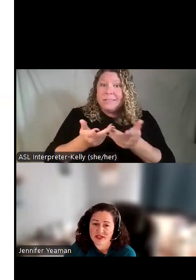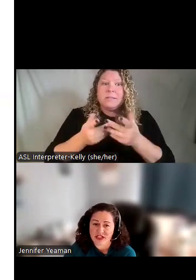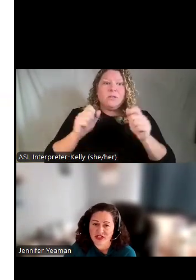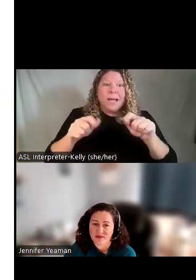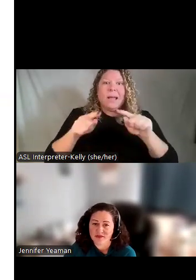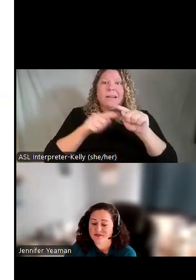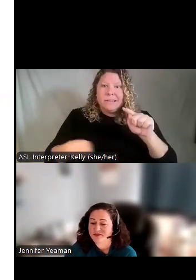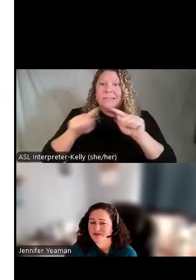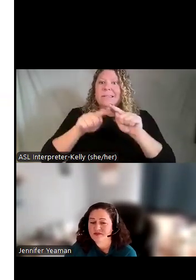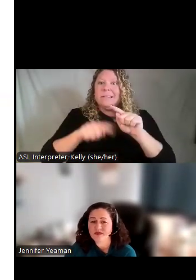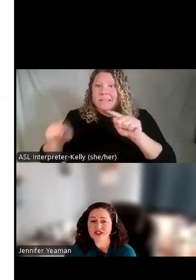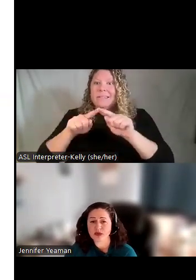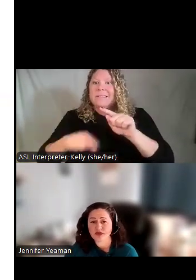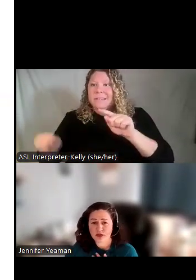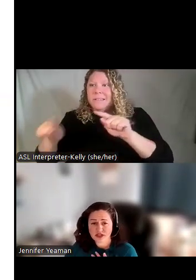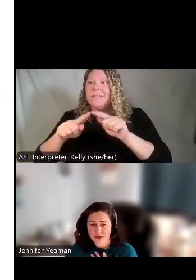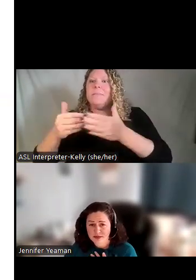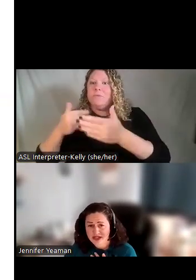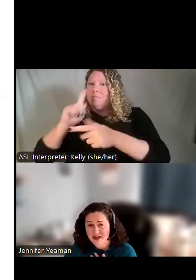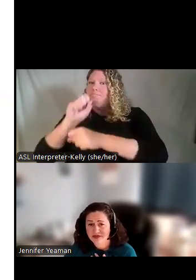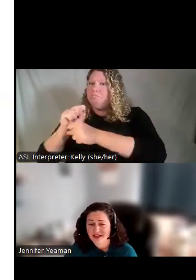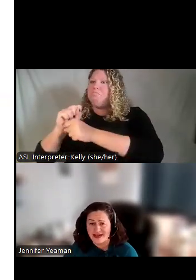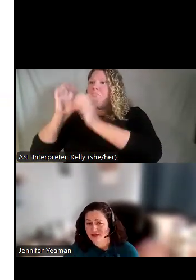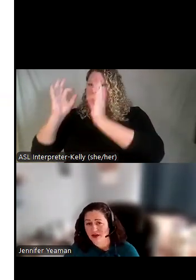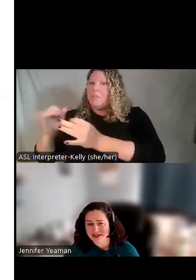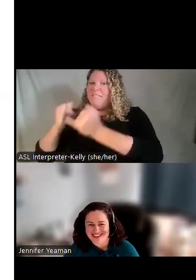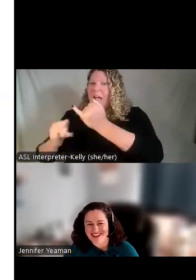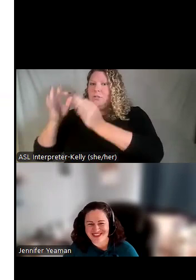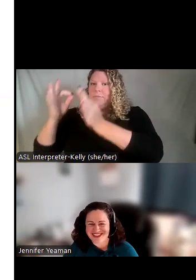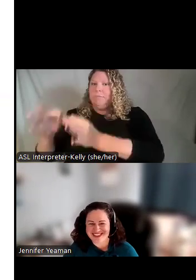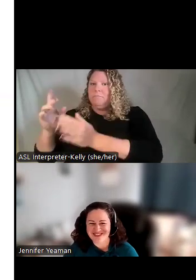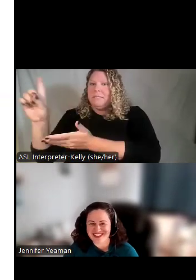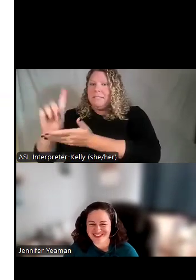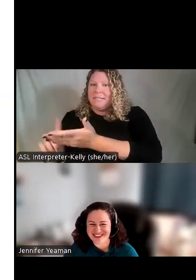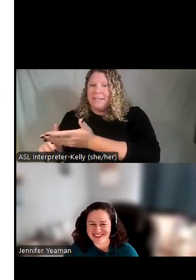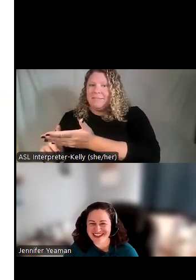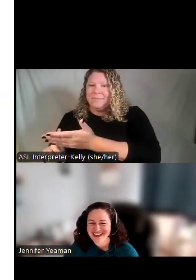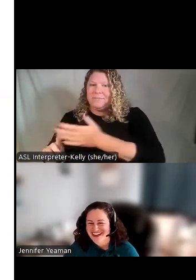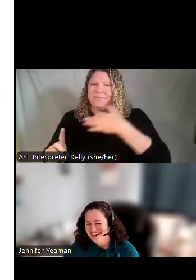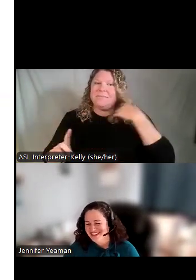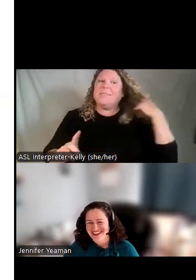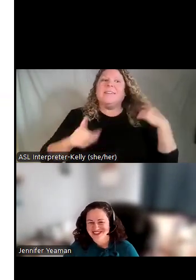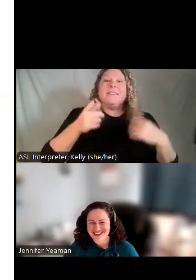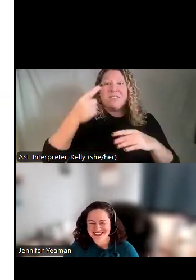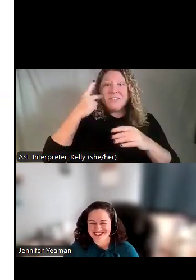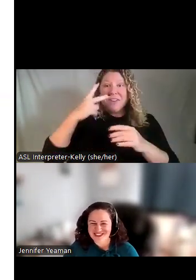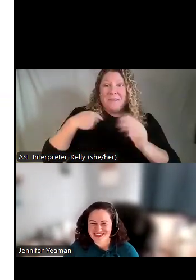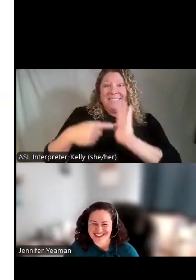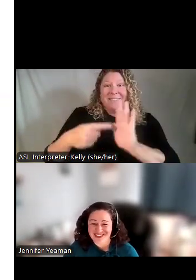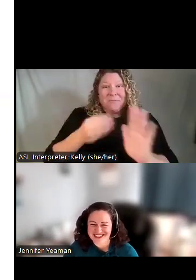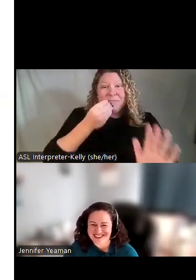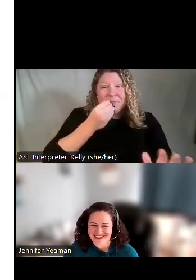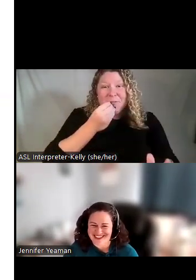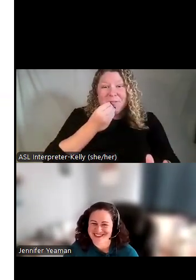official implementation. So if you worked with me enough and you've already seen my first example on food, I have a lot of process